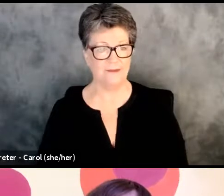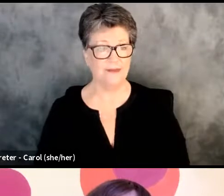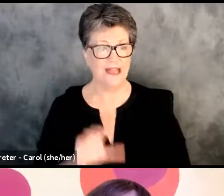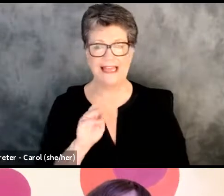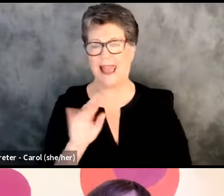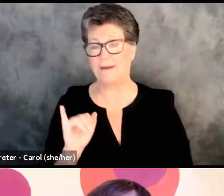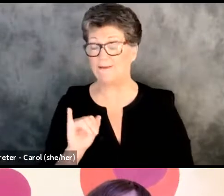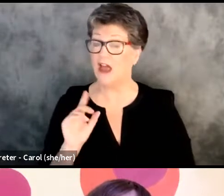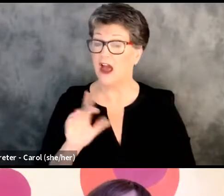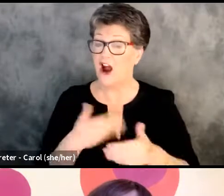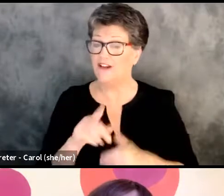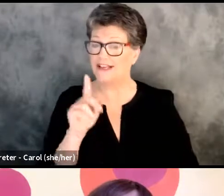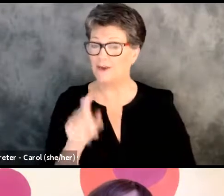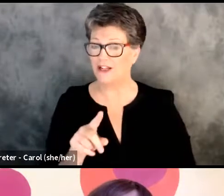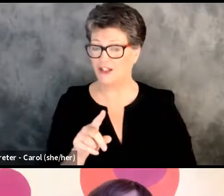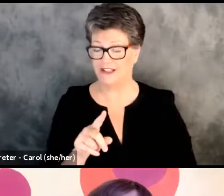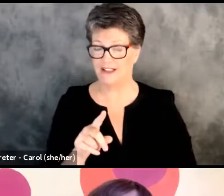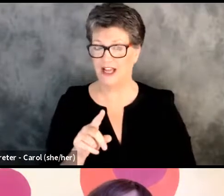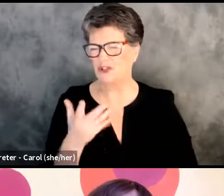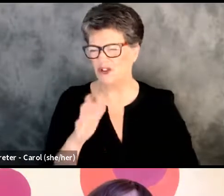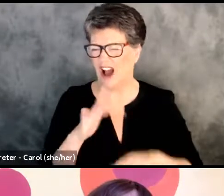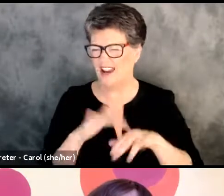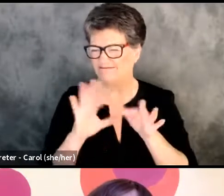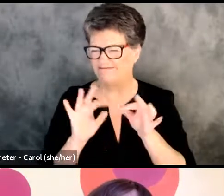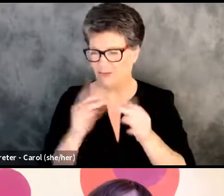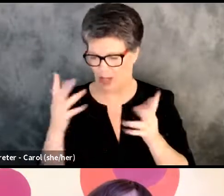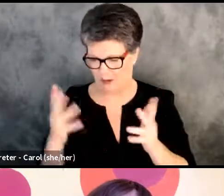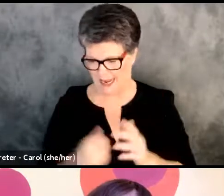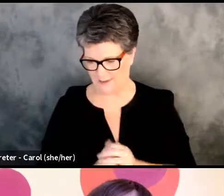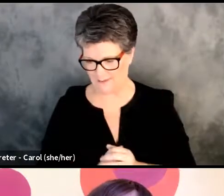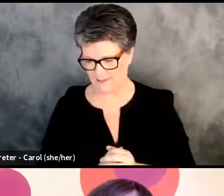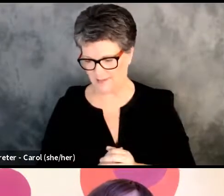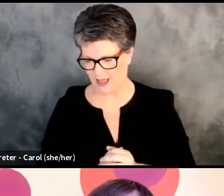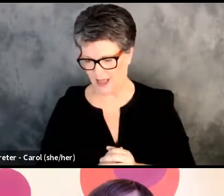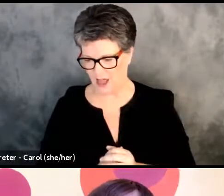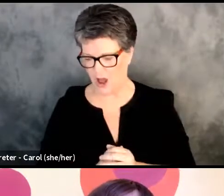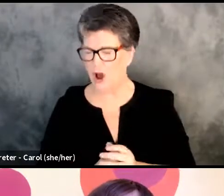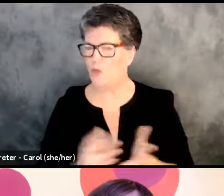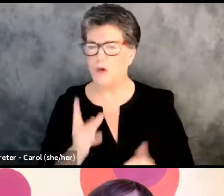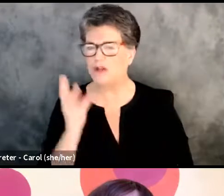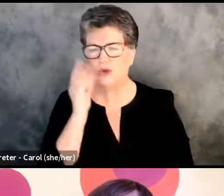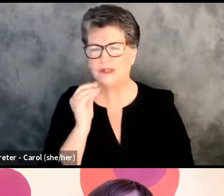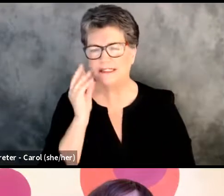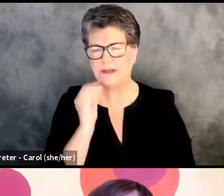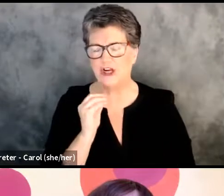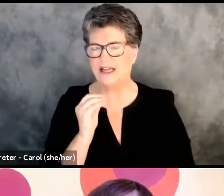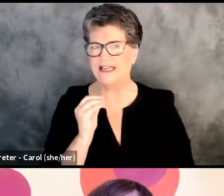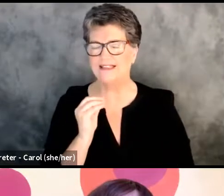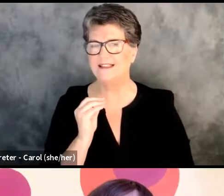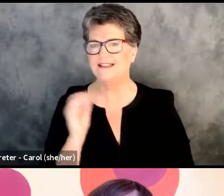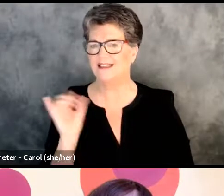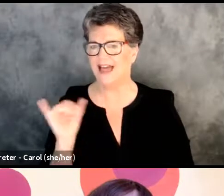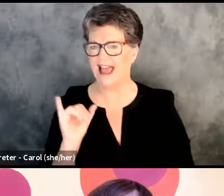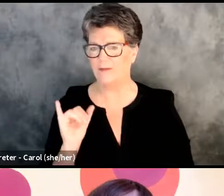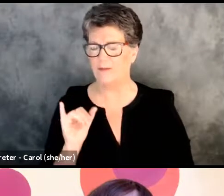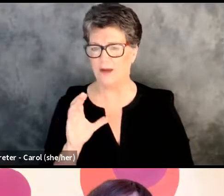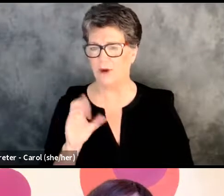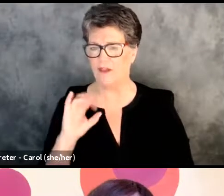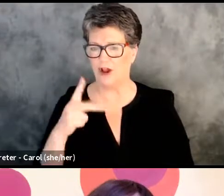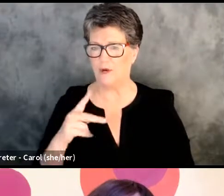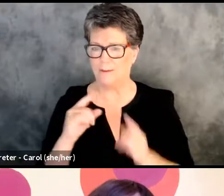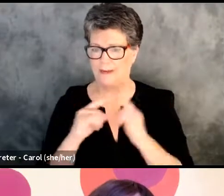So our next question, which you kind of touched on a little bit already, was what was your experience being a part of the Crip Camp